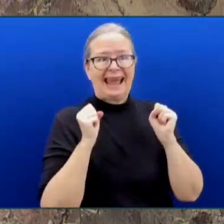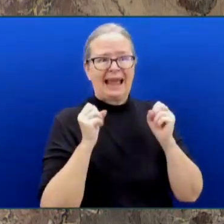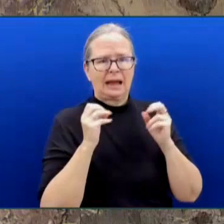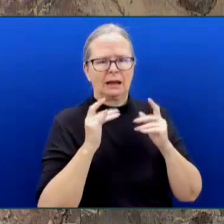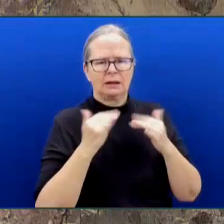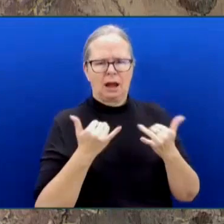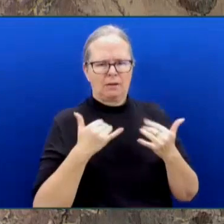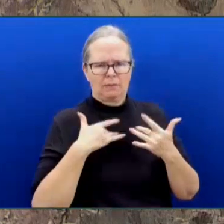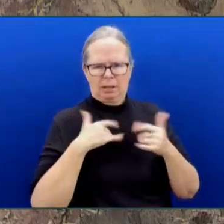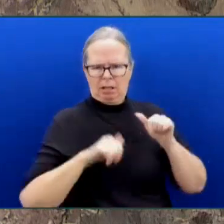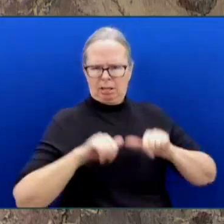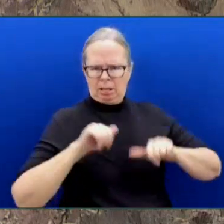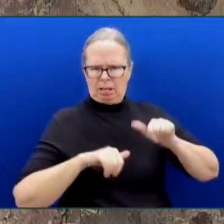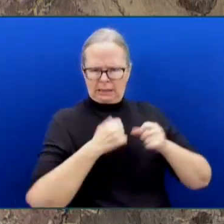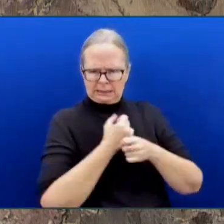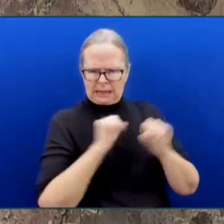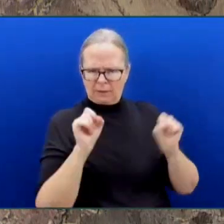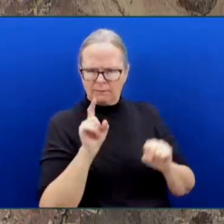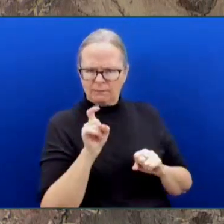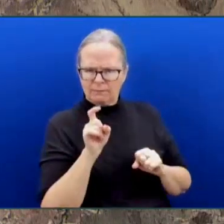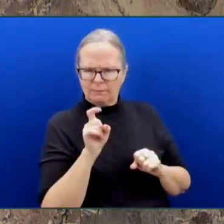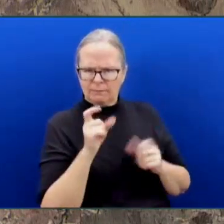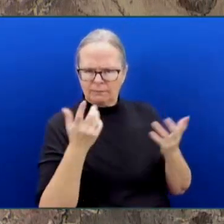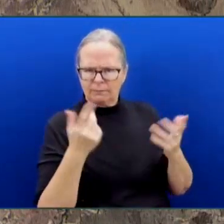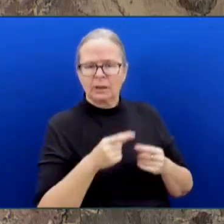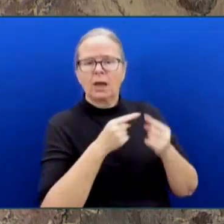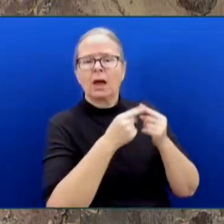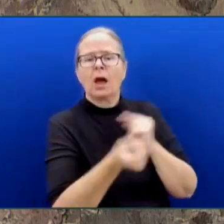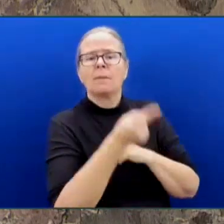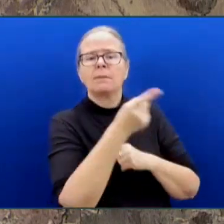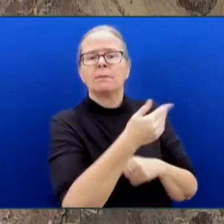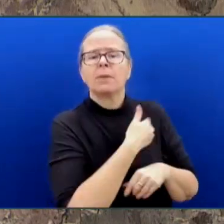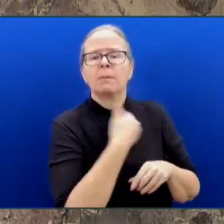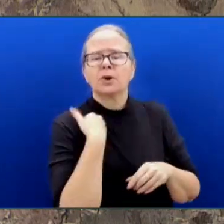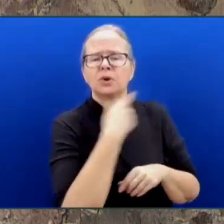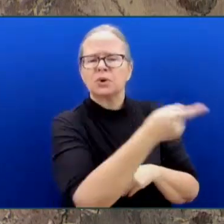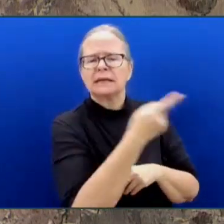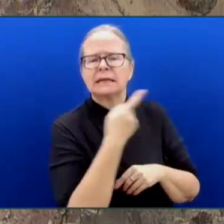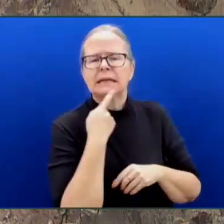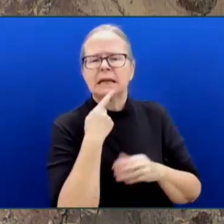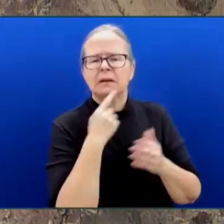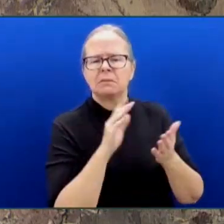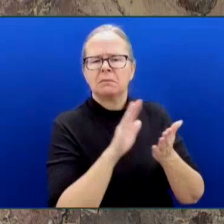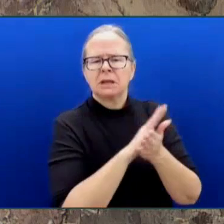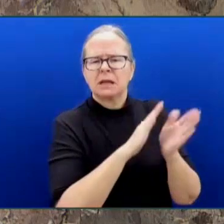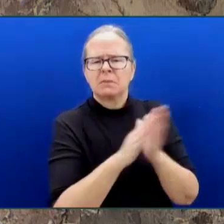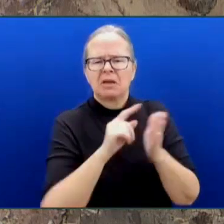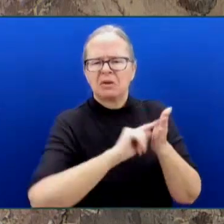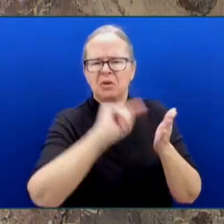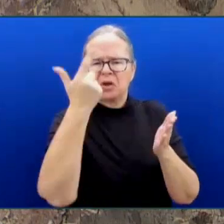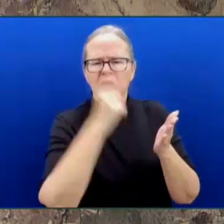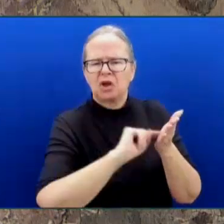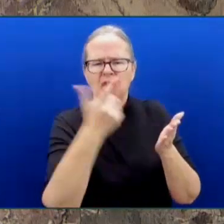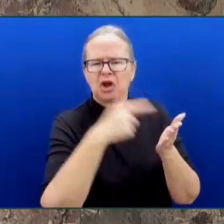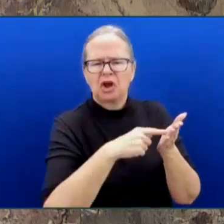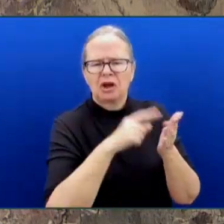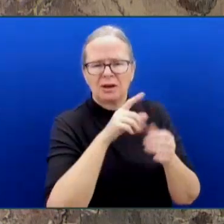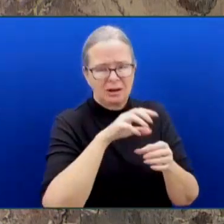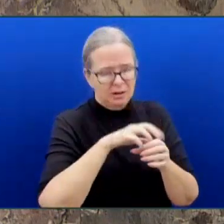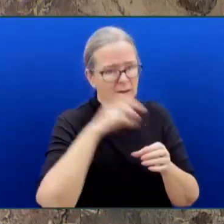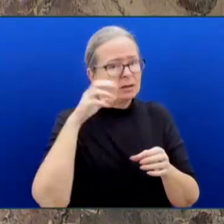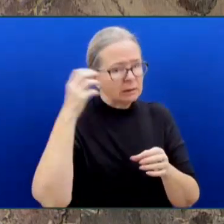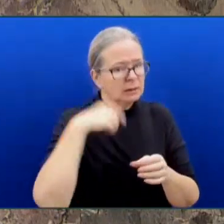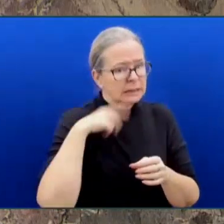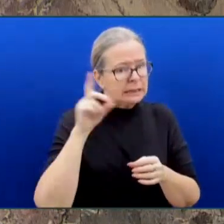claims, our plan is reducing emissions steadily. We expect it to reduce emissions more as